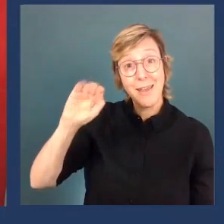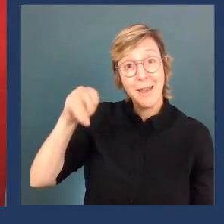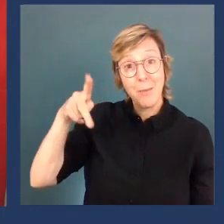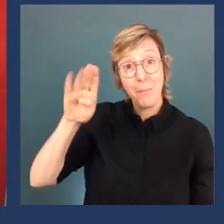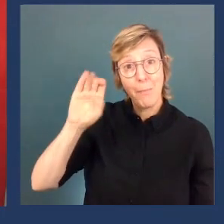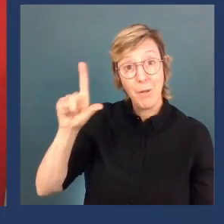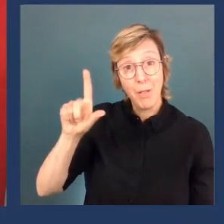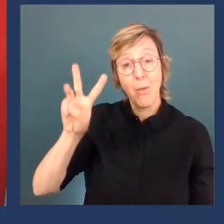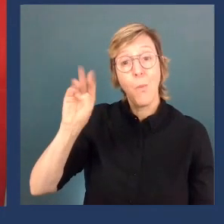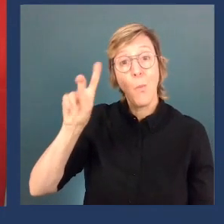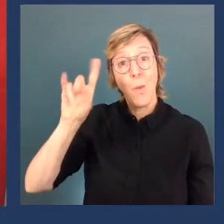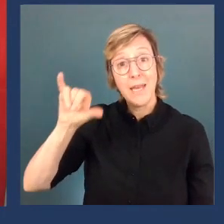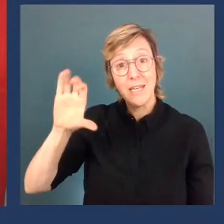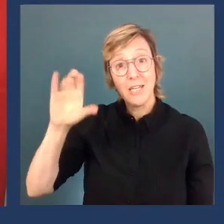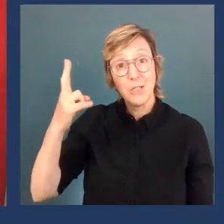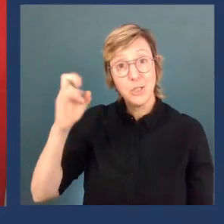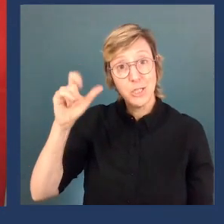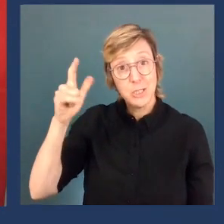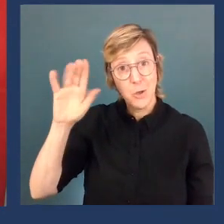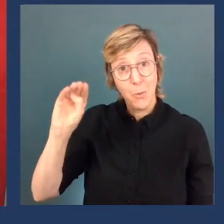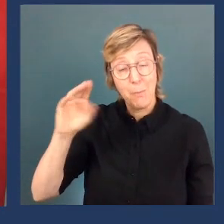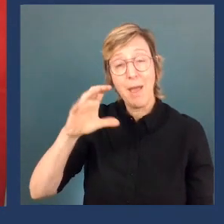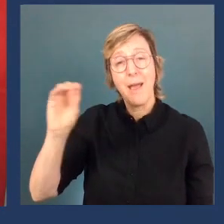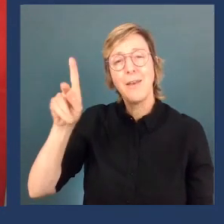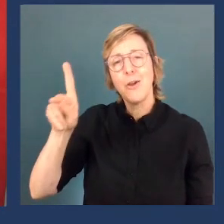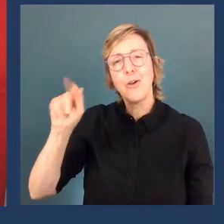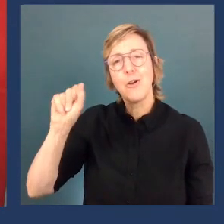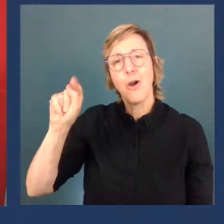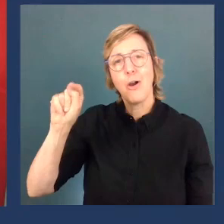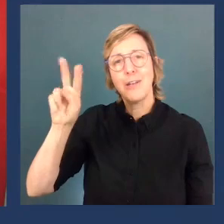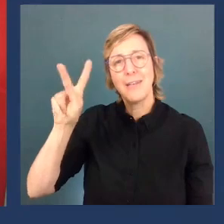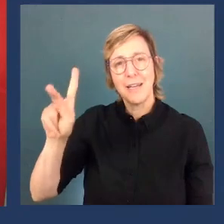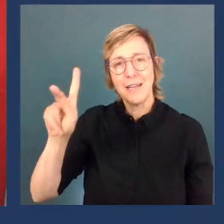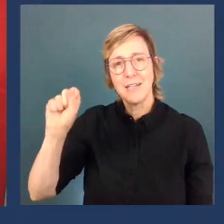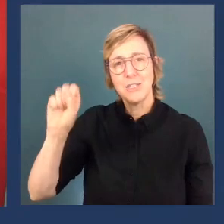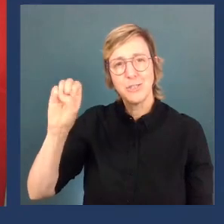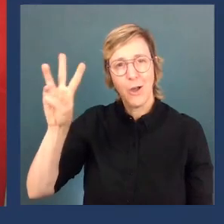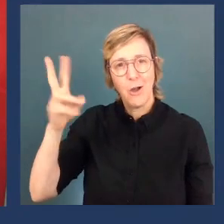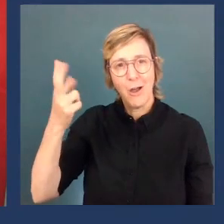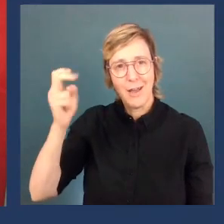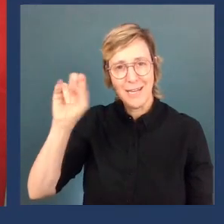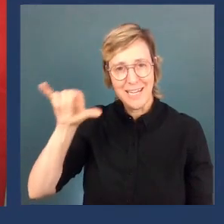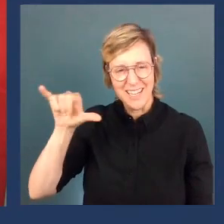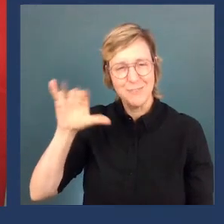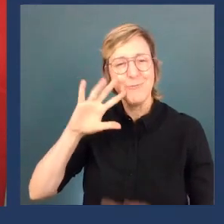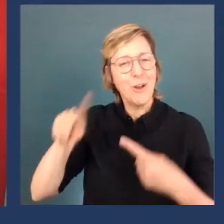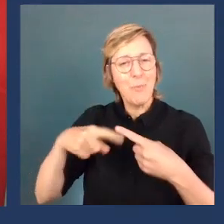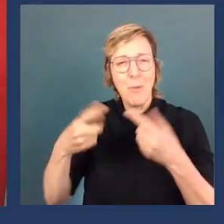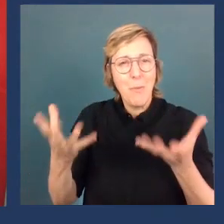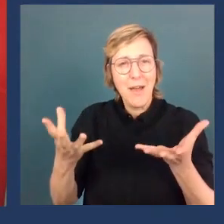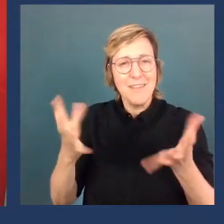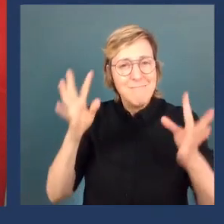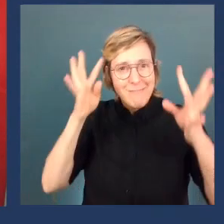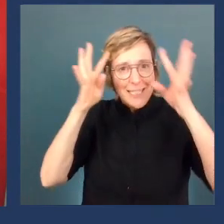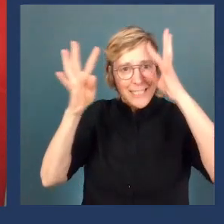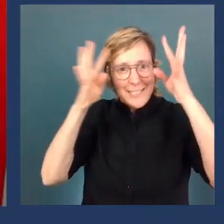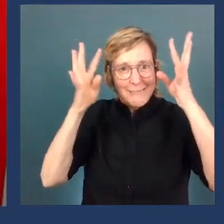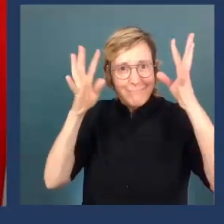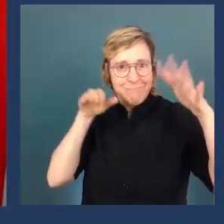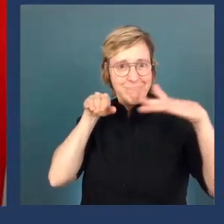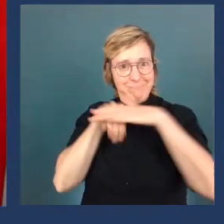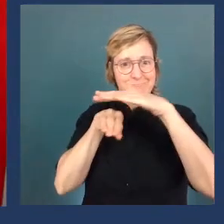and Kartik Sawhney to talk about accessibility innovation, which for good reason is oftentimes a race with no finish